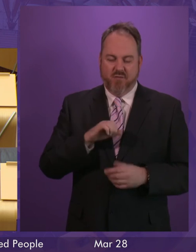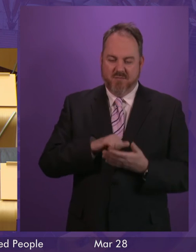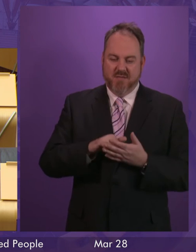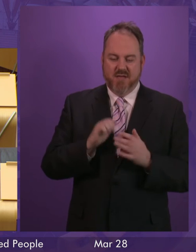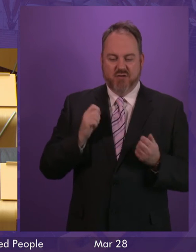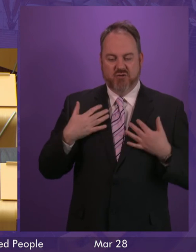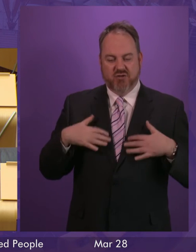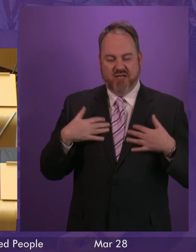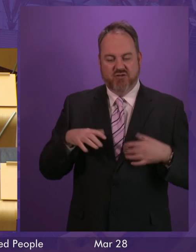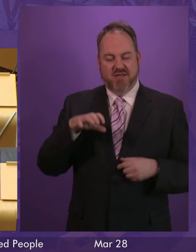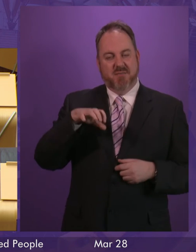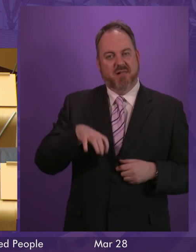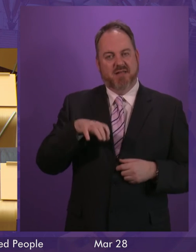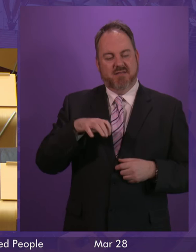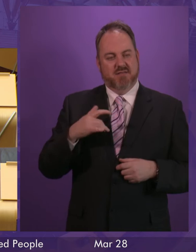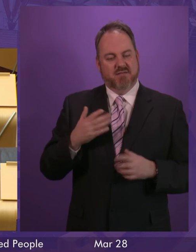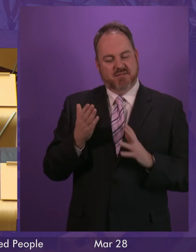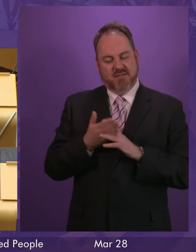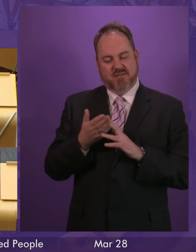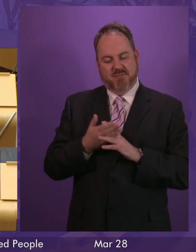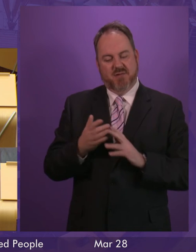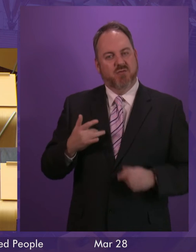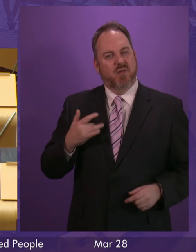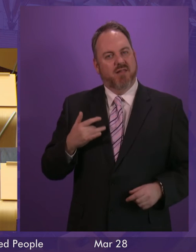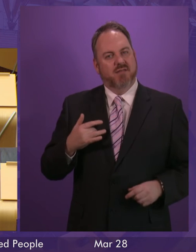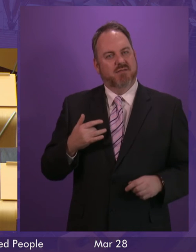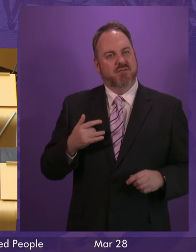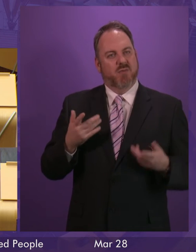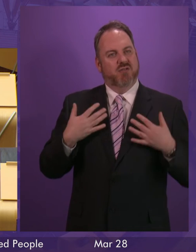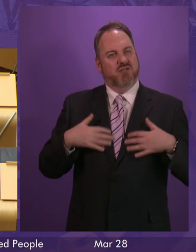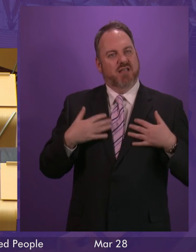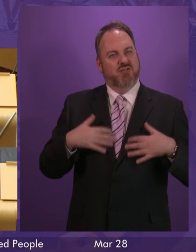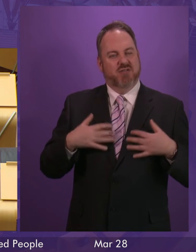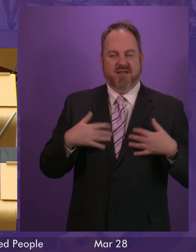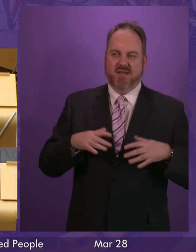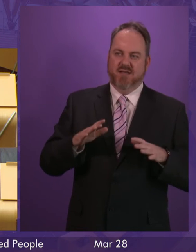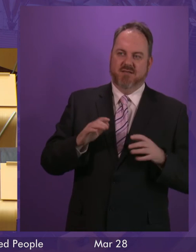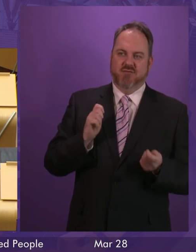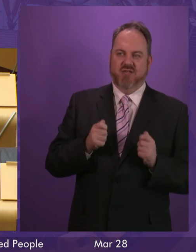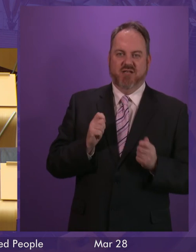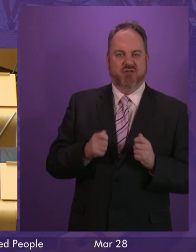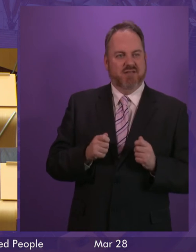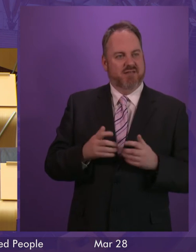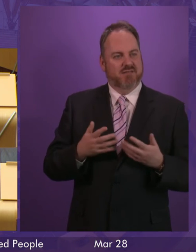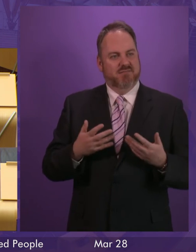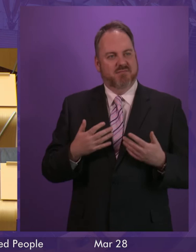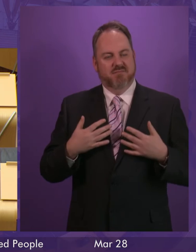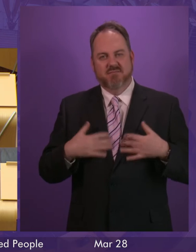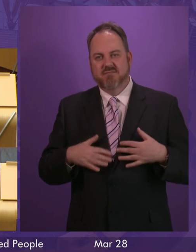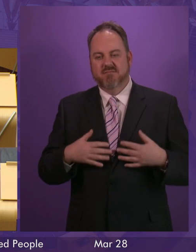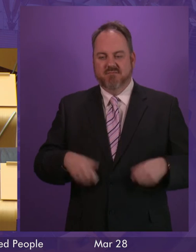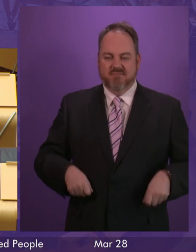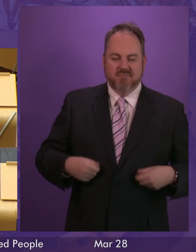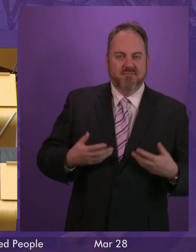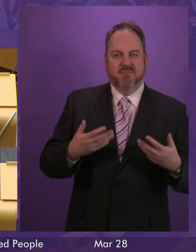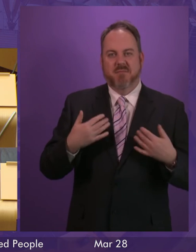And fully accessible toilets, commonly known as changing places toilets, provide more space for a carer, for